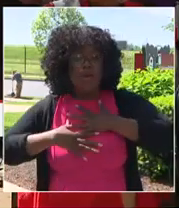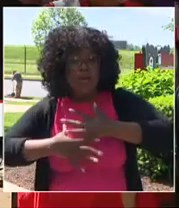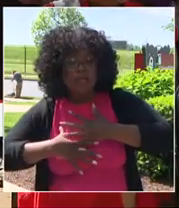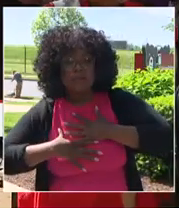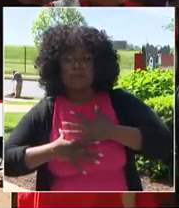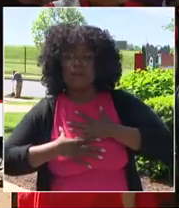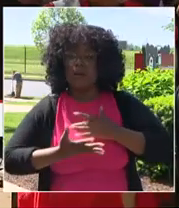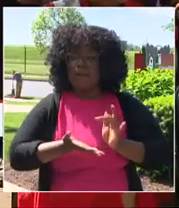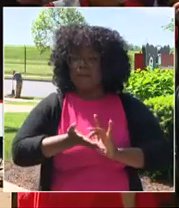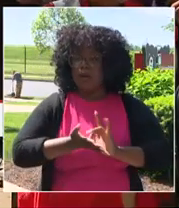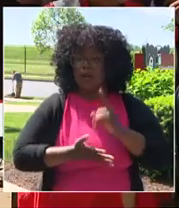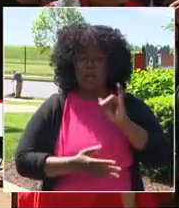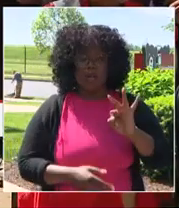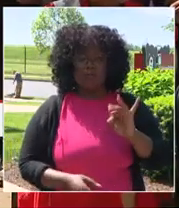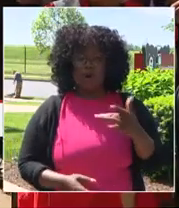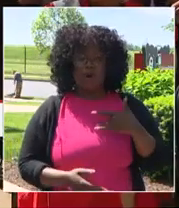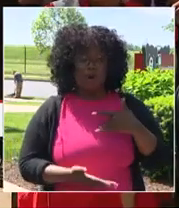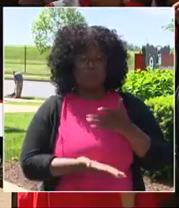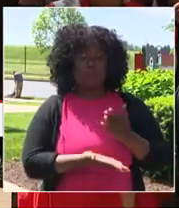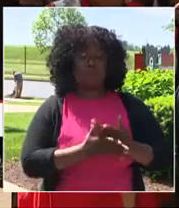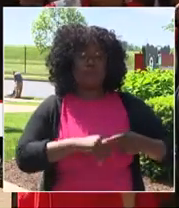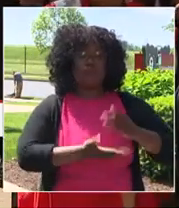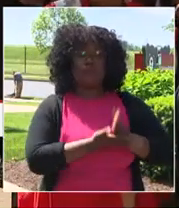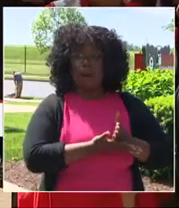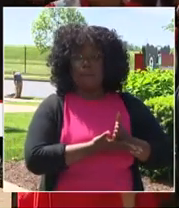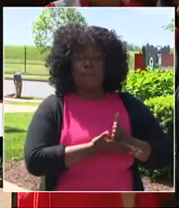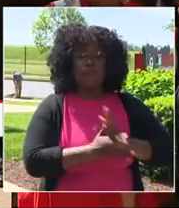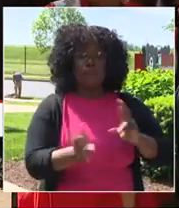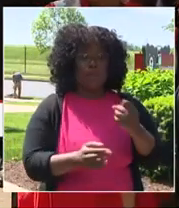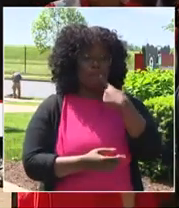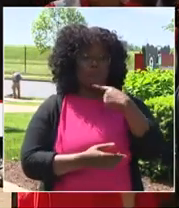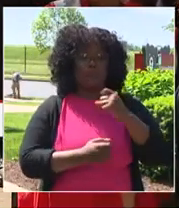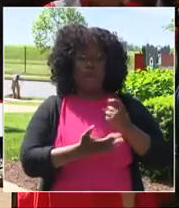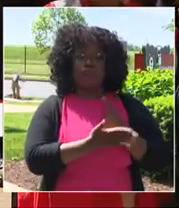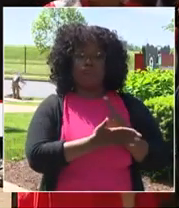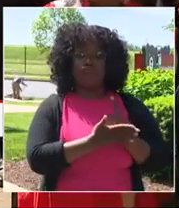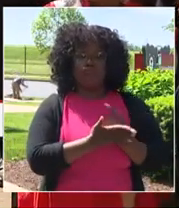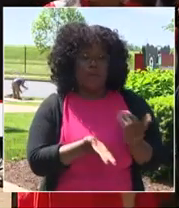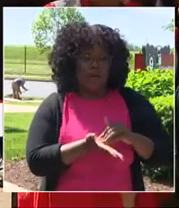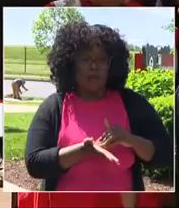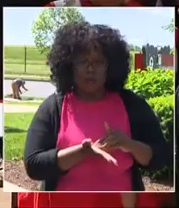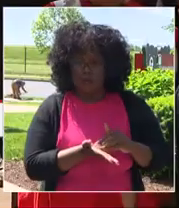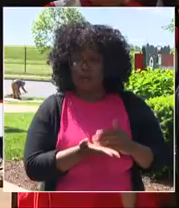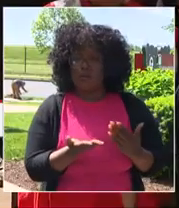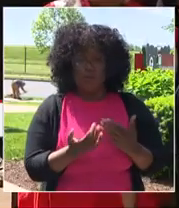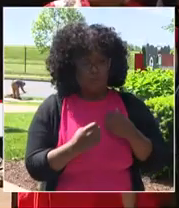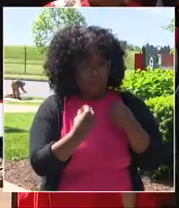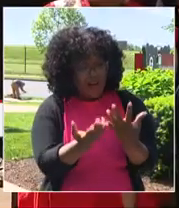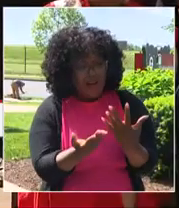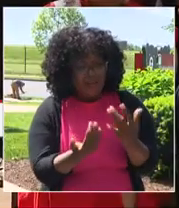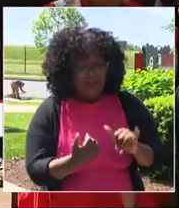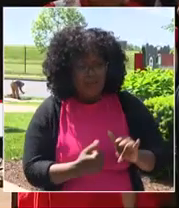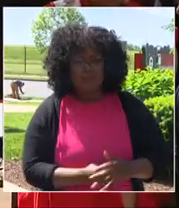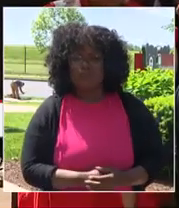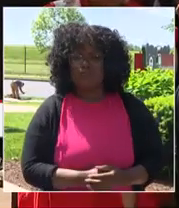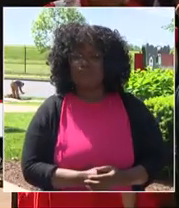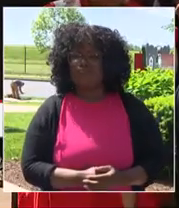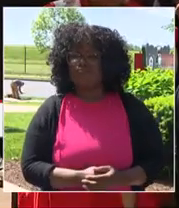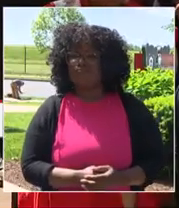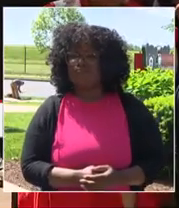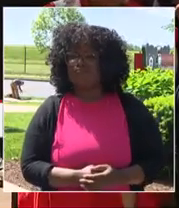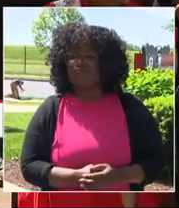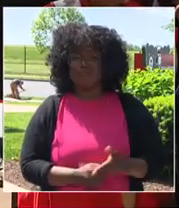stops. Our firefighters, EMTs, paramedics, and officers are industry-leading professionals that